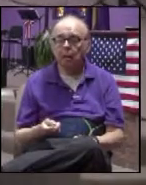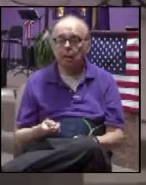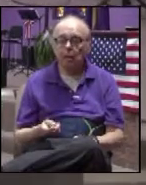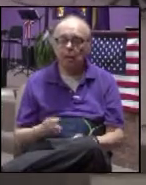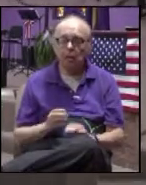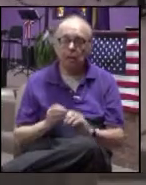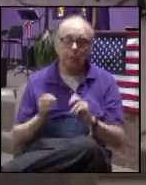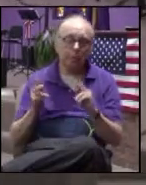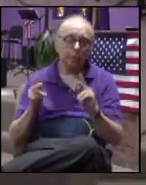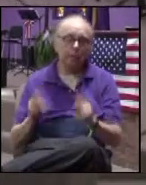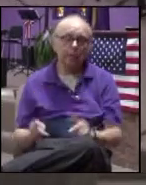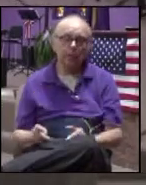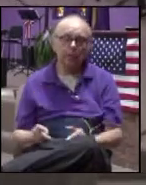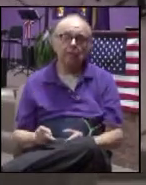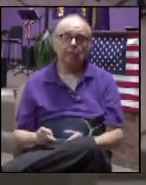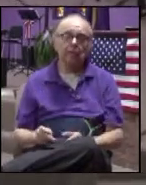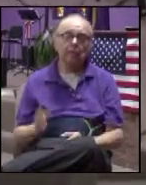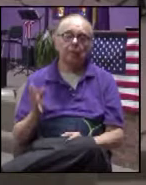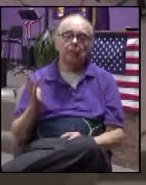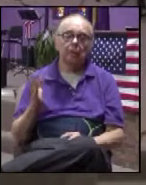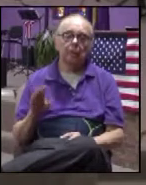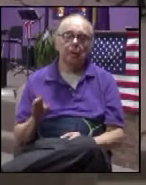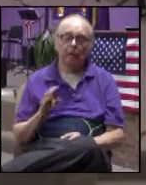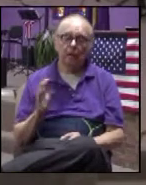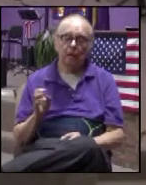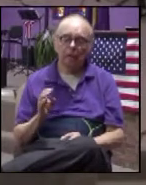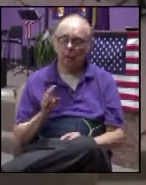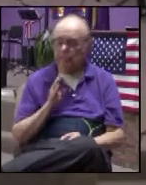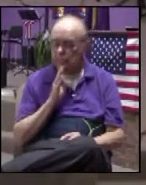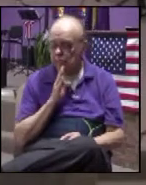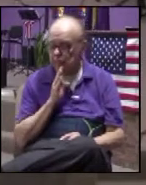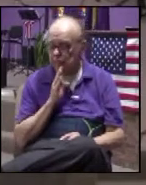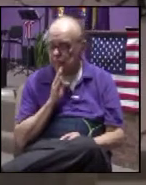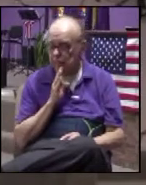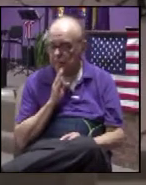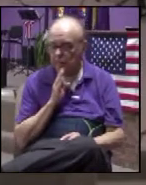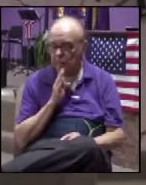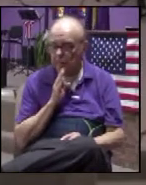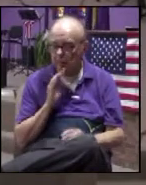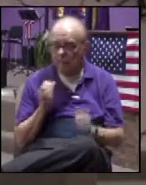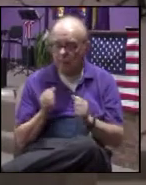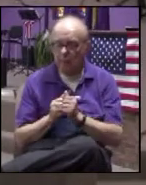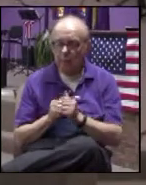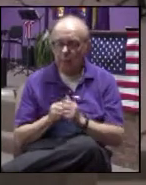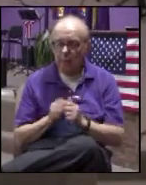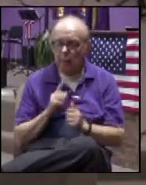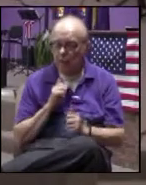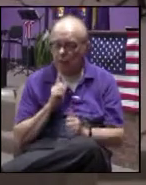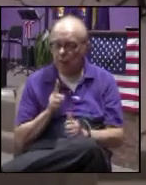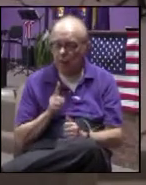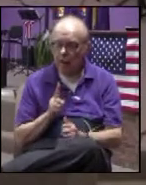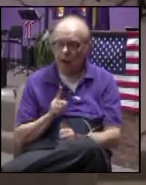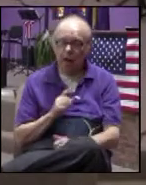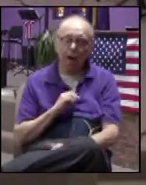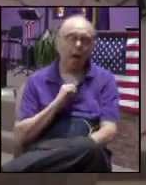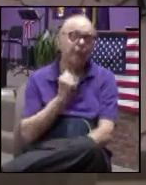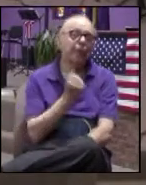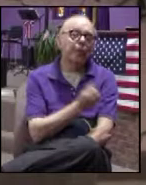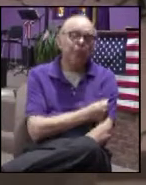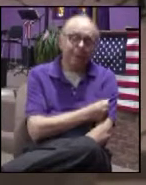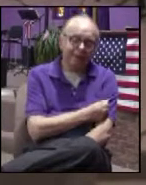no one has ever spoken with such